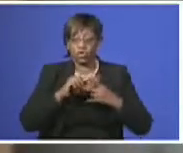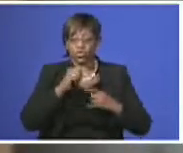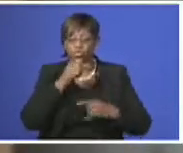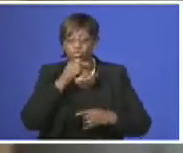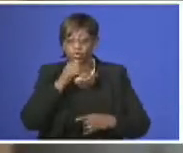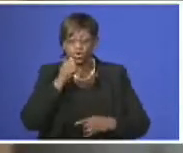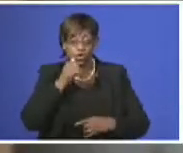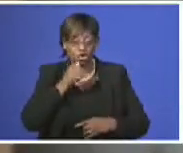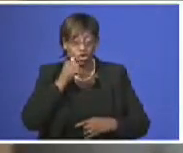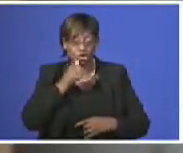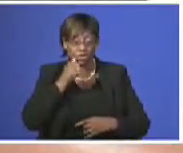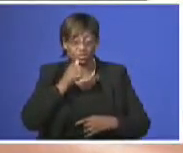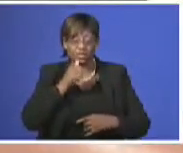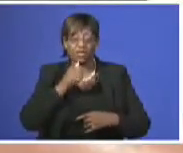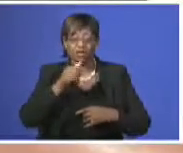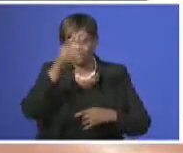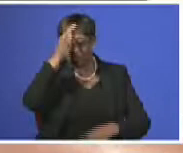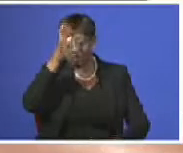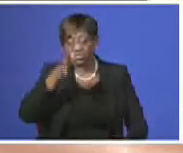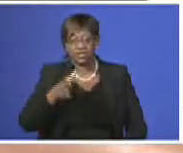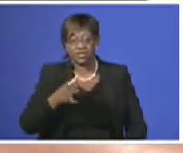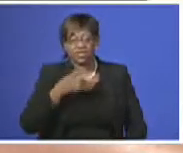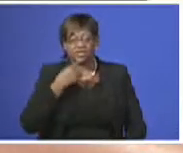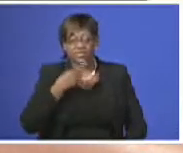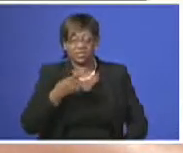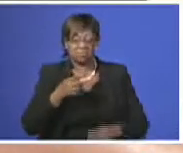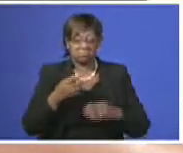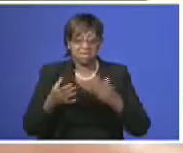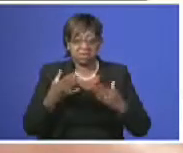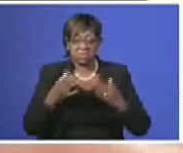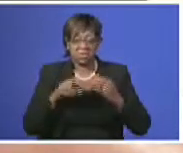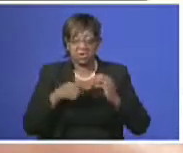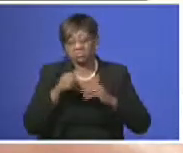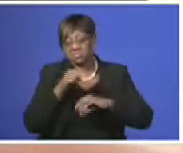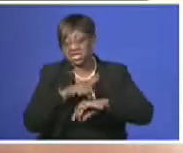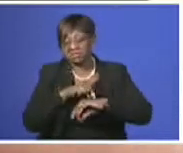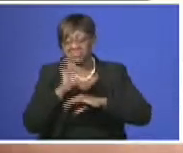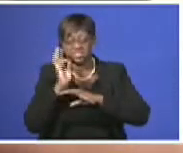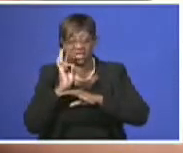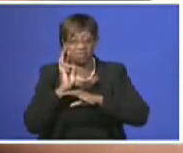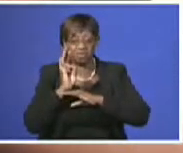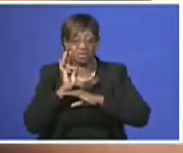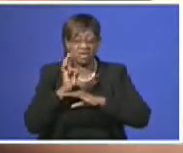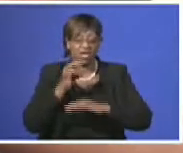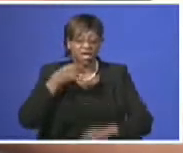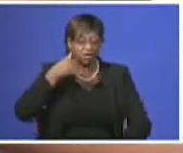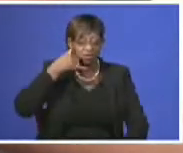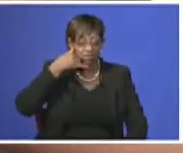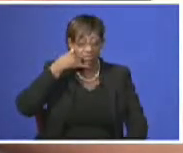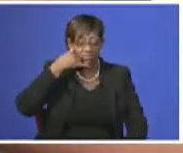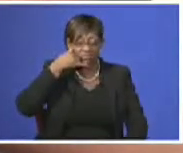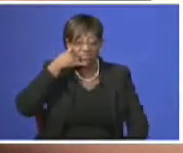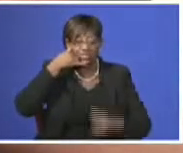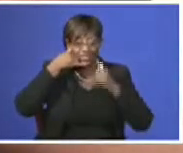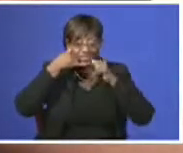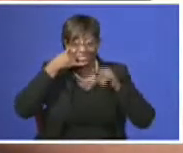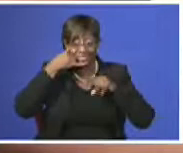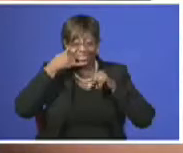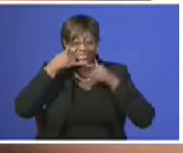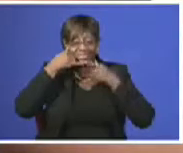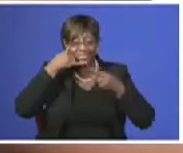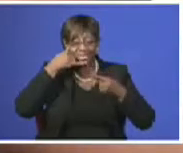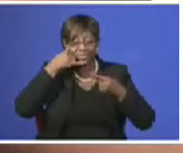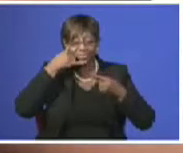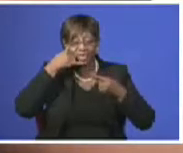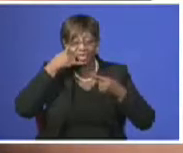very distraught by the incident. Early that morning, around about 7 something, I got a call from her sister telling me